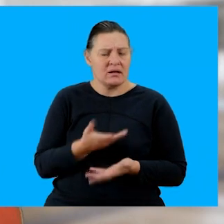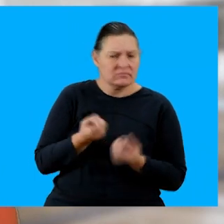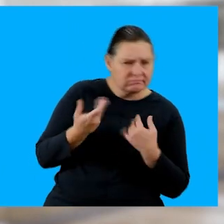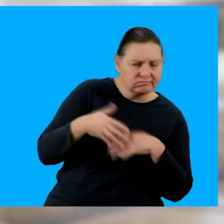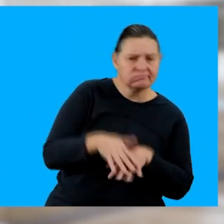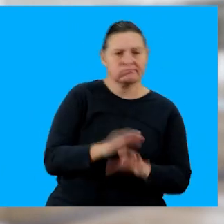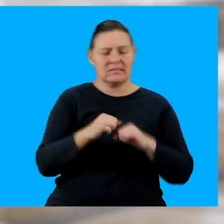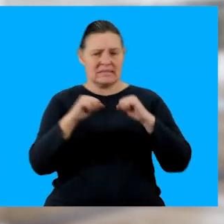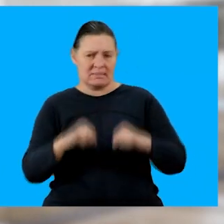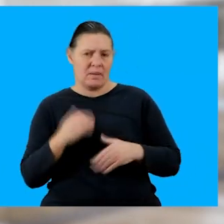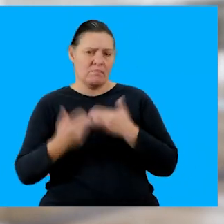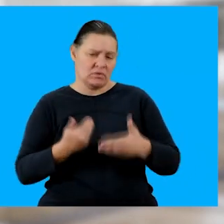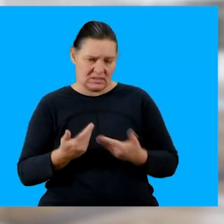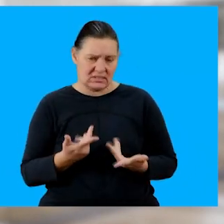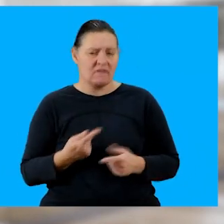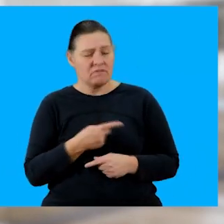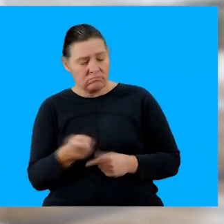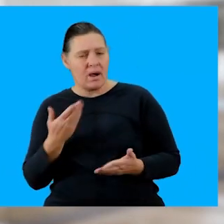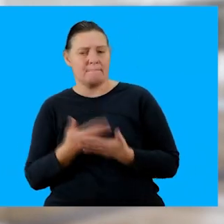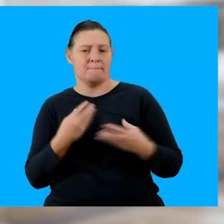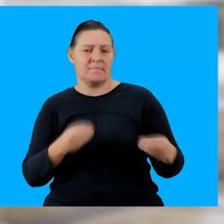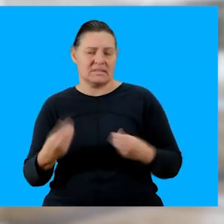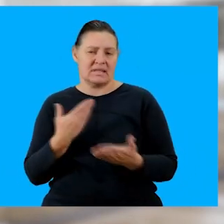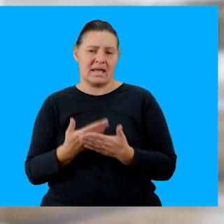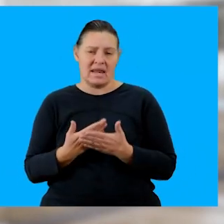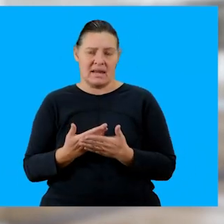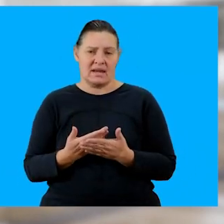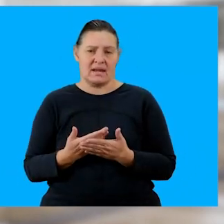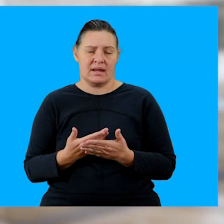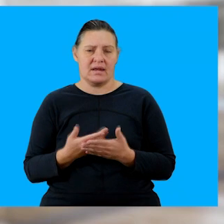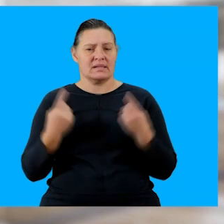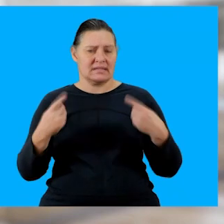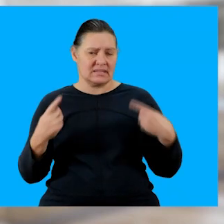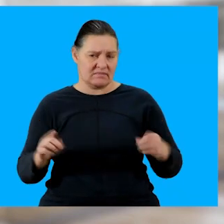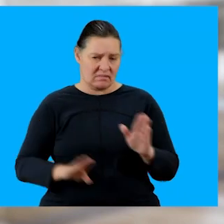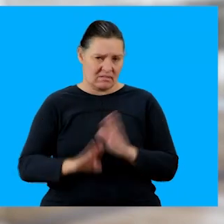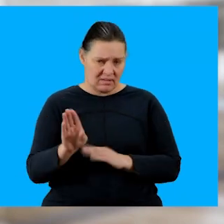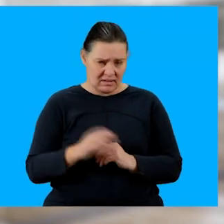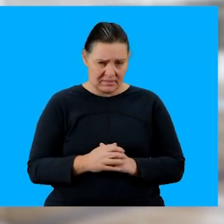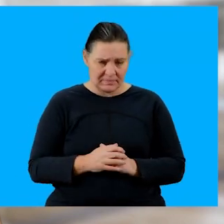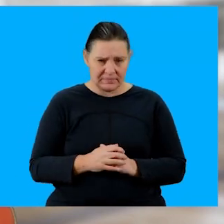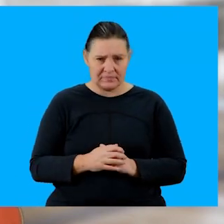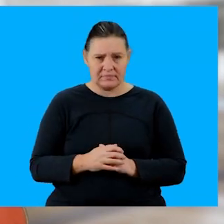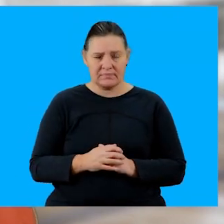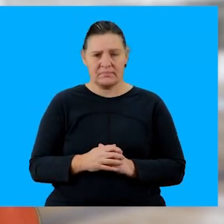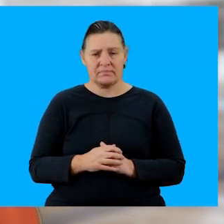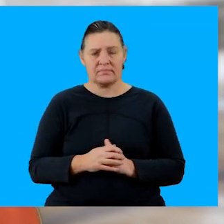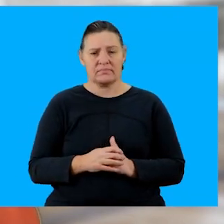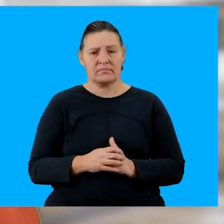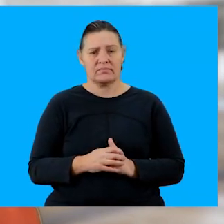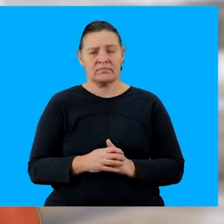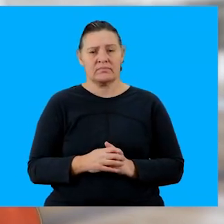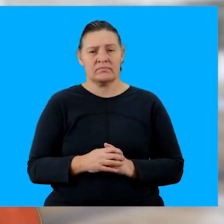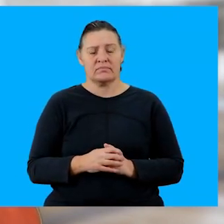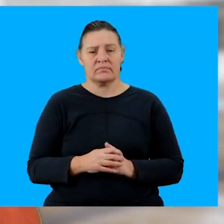to integrate the systems and processes in order for your business to be successfully at the end of the day.